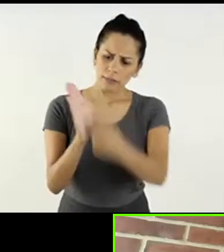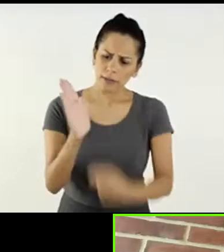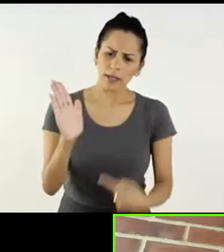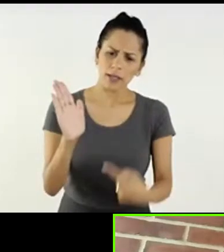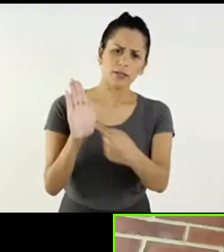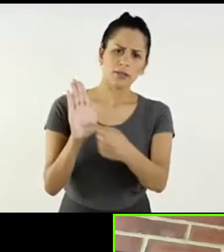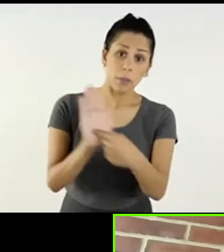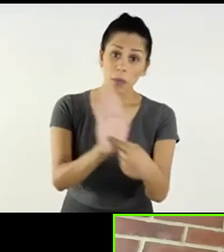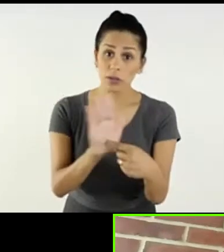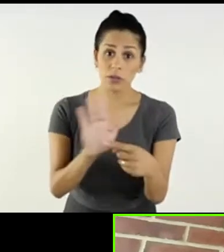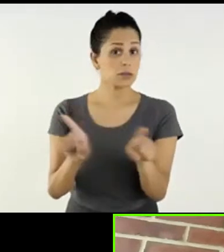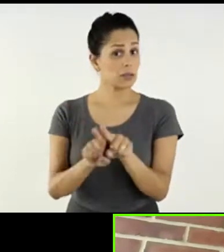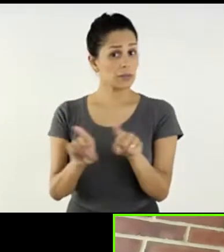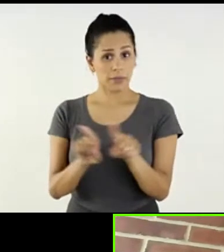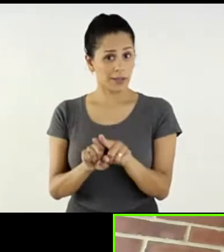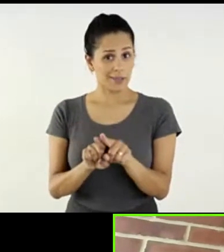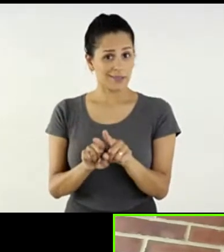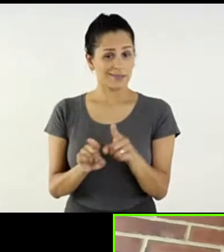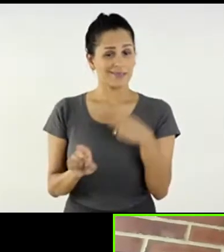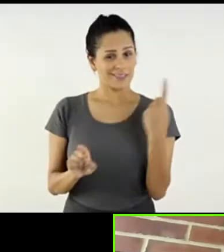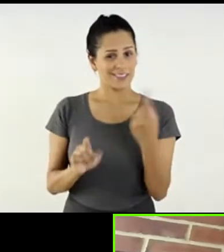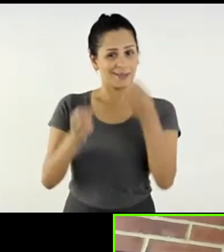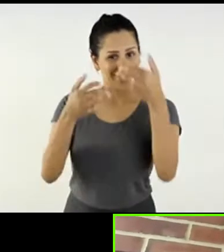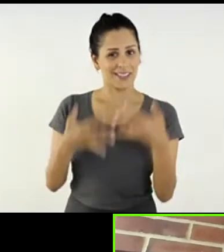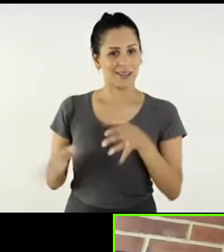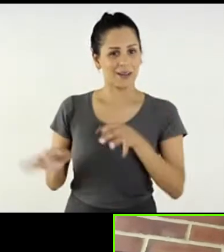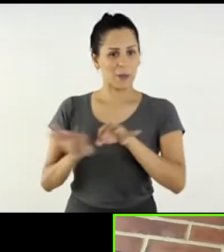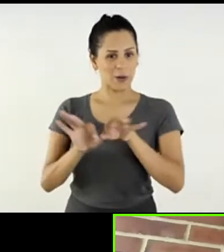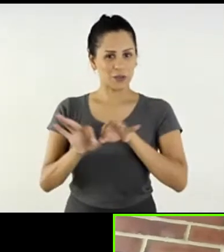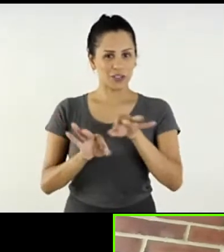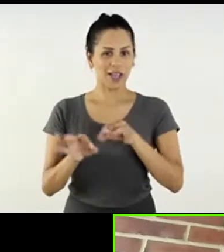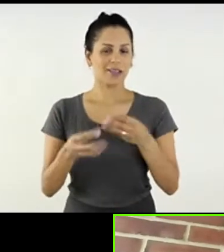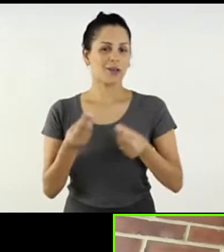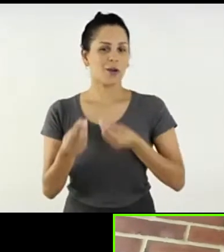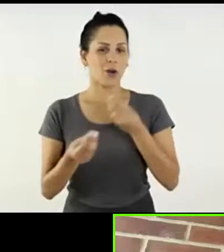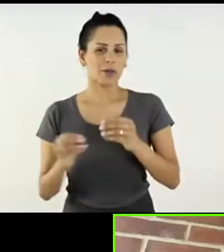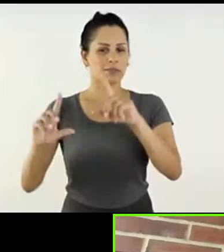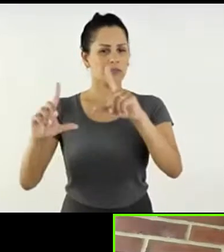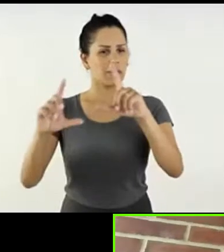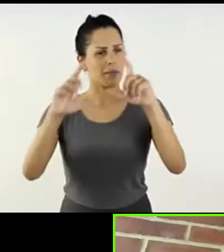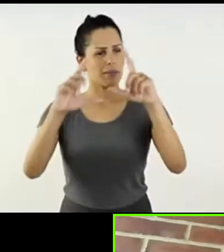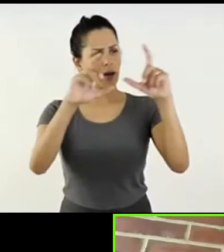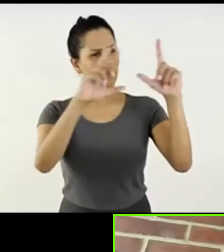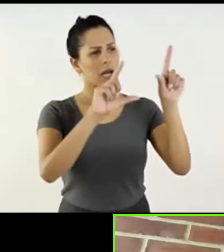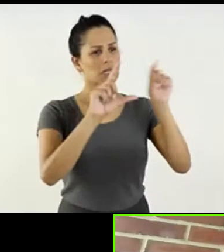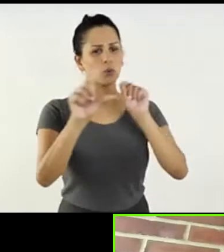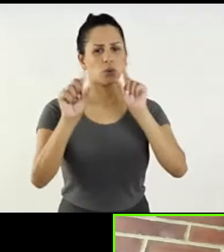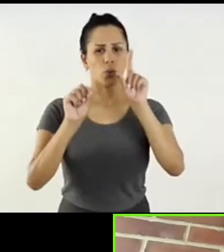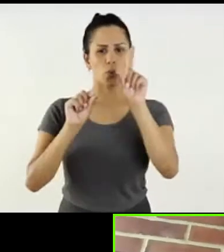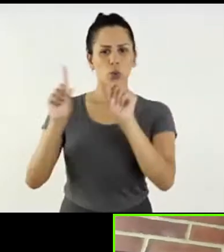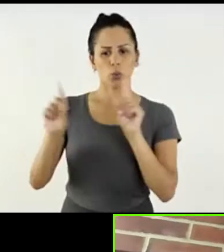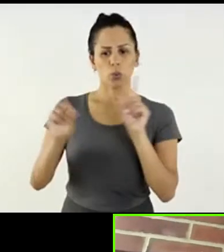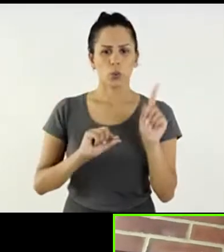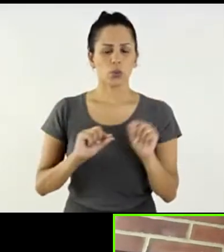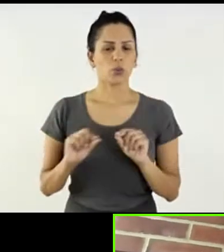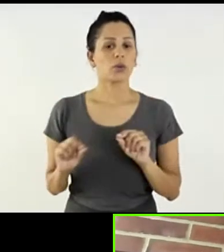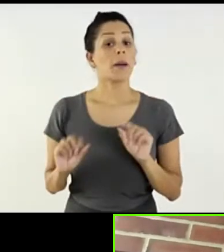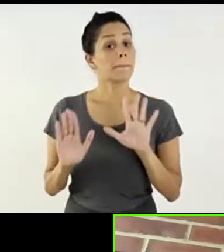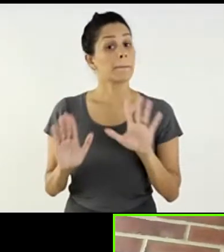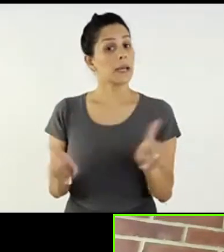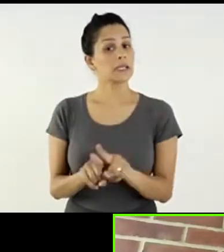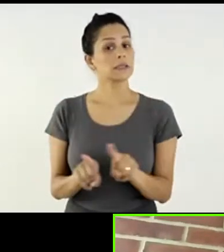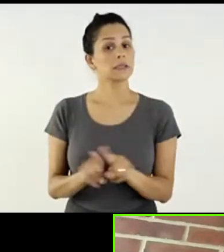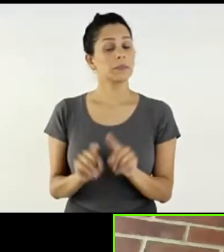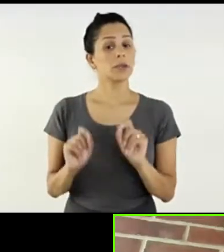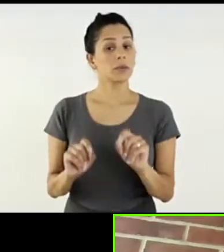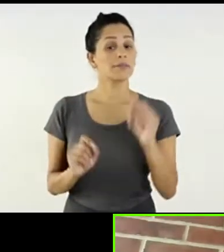the formulation, you know, of the images that I choose, but also, and at the same time, to understand and